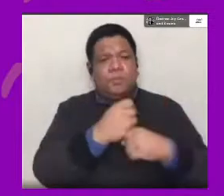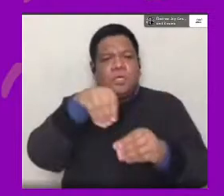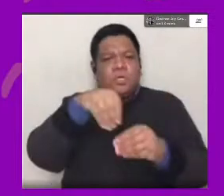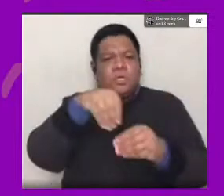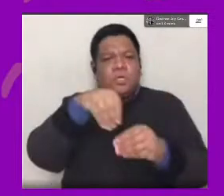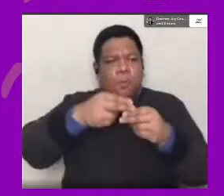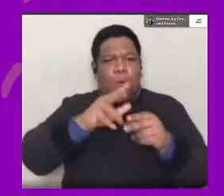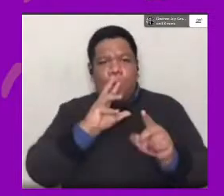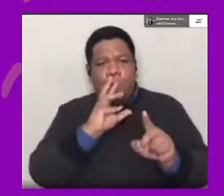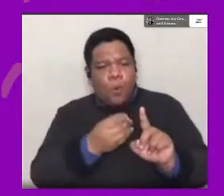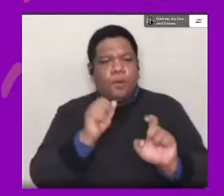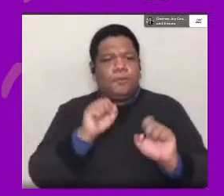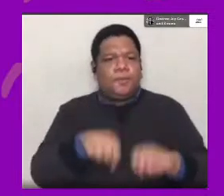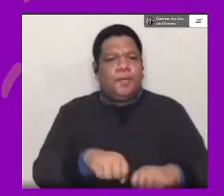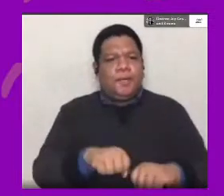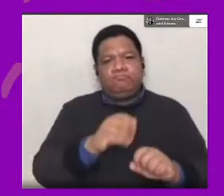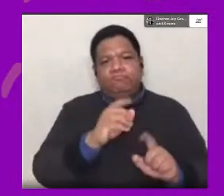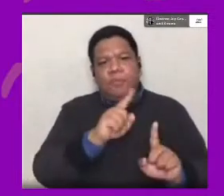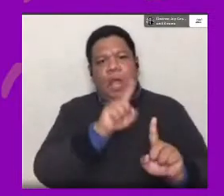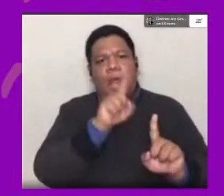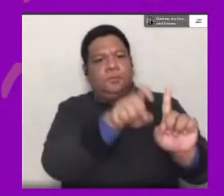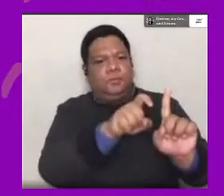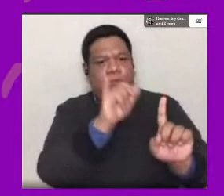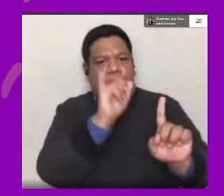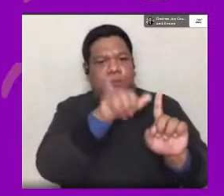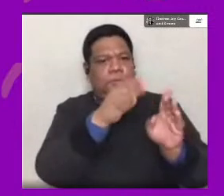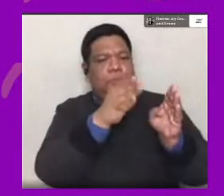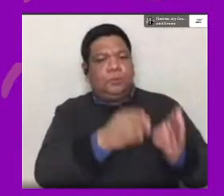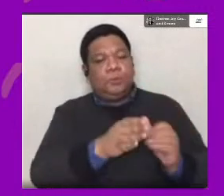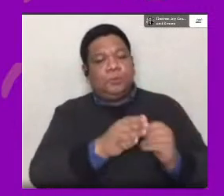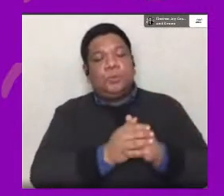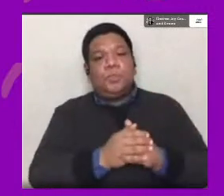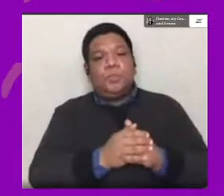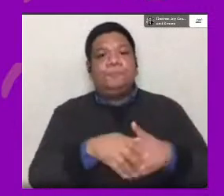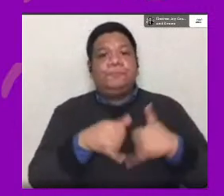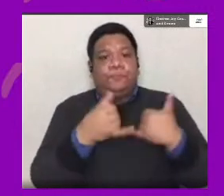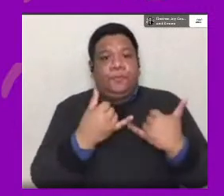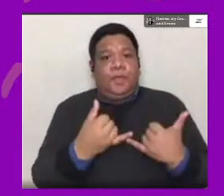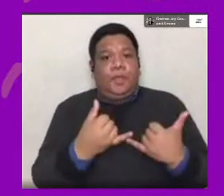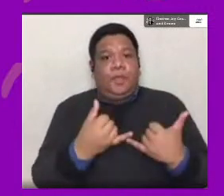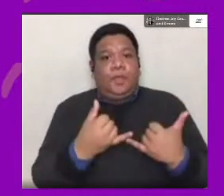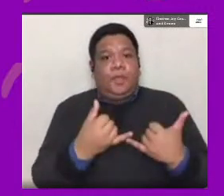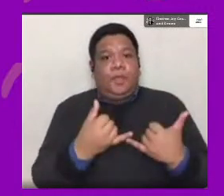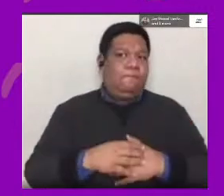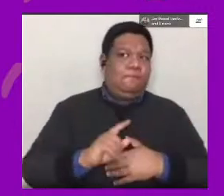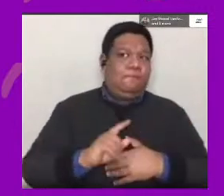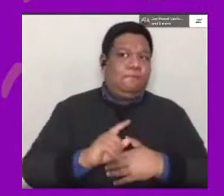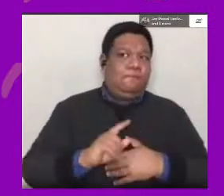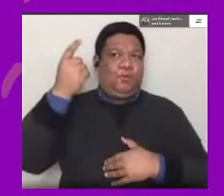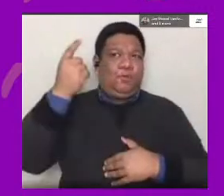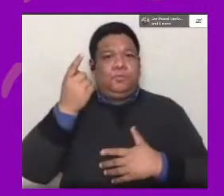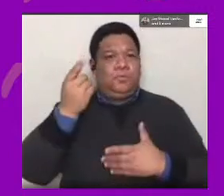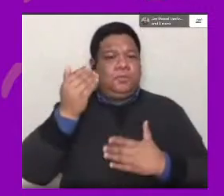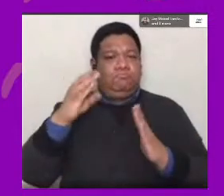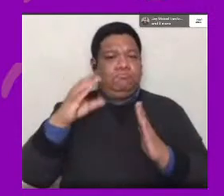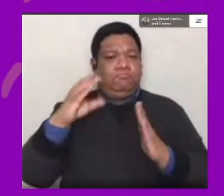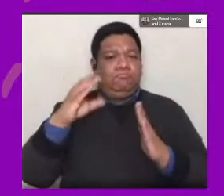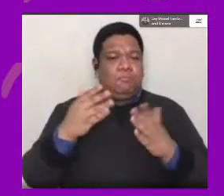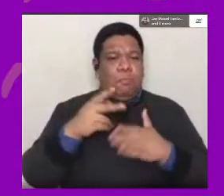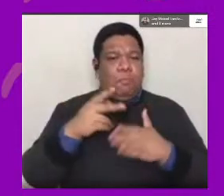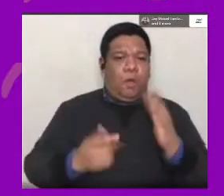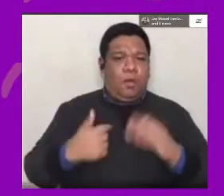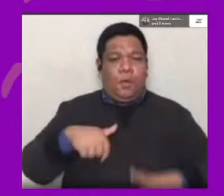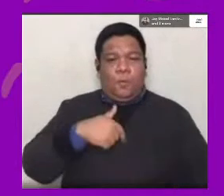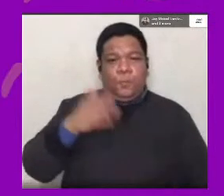so that we can address it to them. So with that, the first kind of section of our